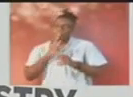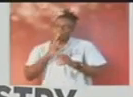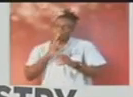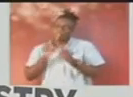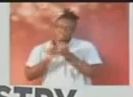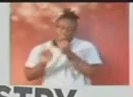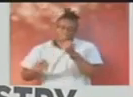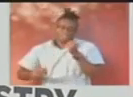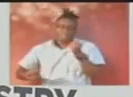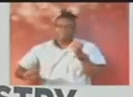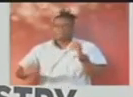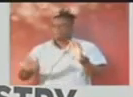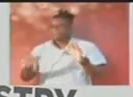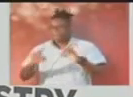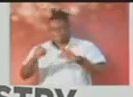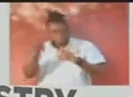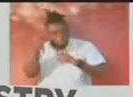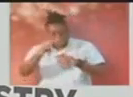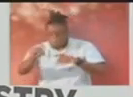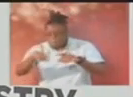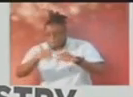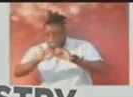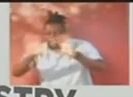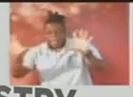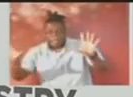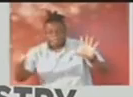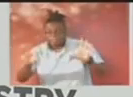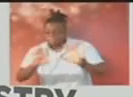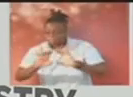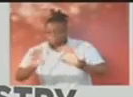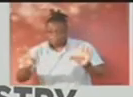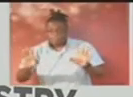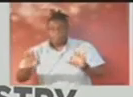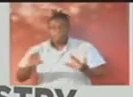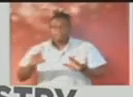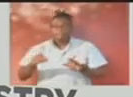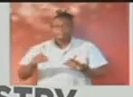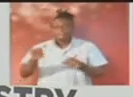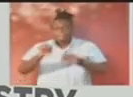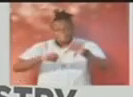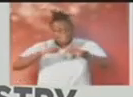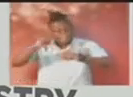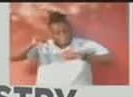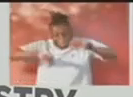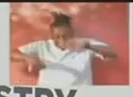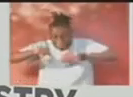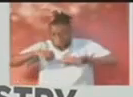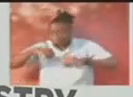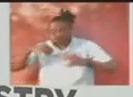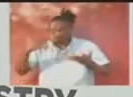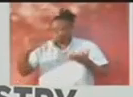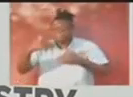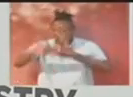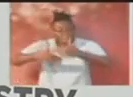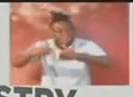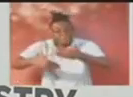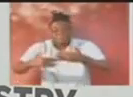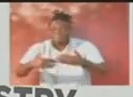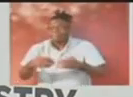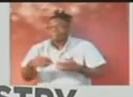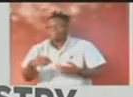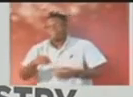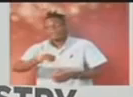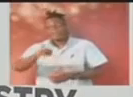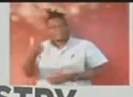that it is quite a rigorous scientific and clinical process that is followed for the approval of vaccines